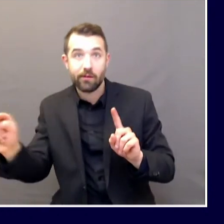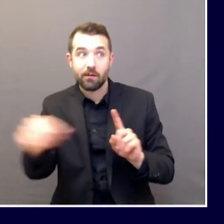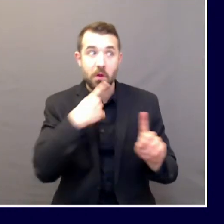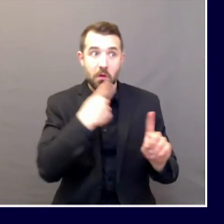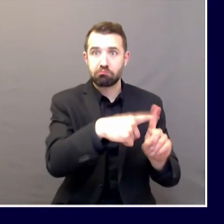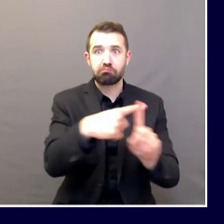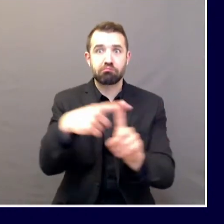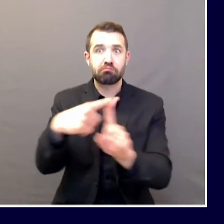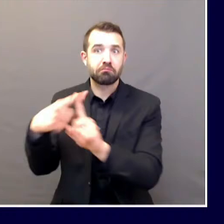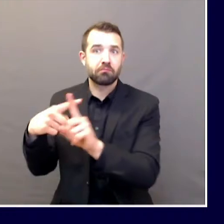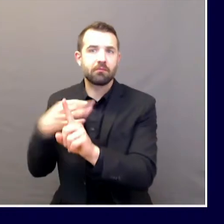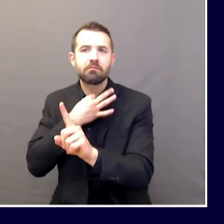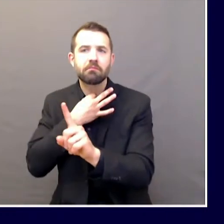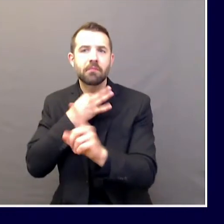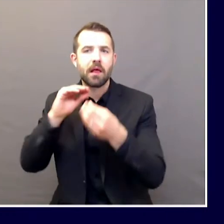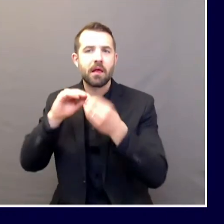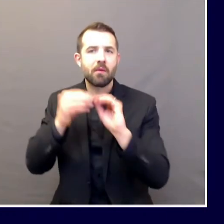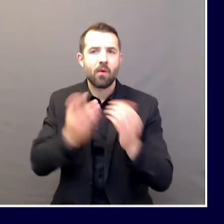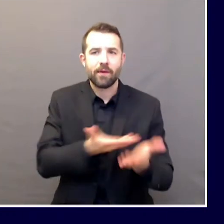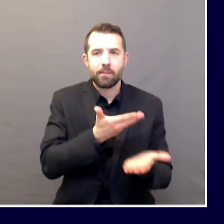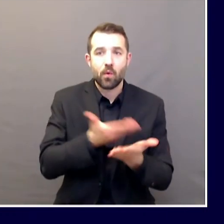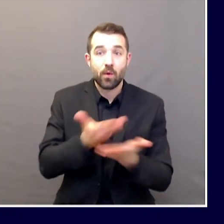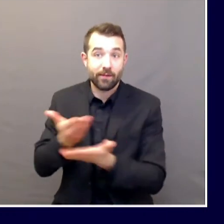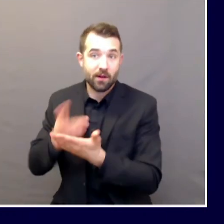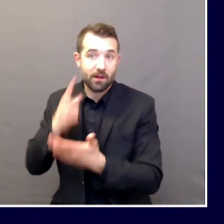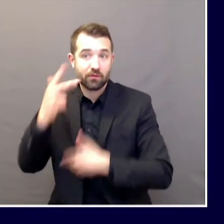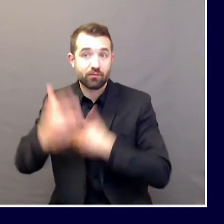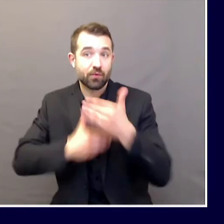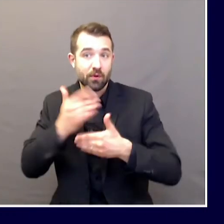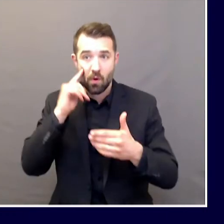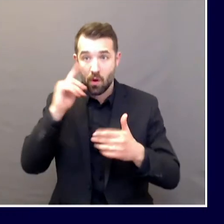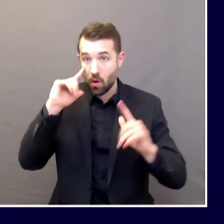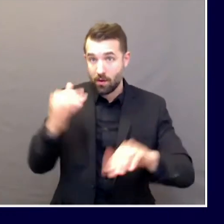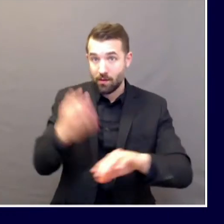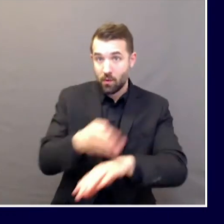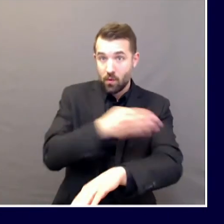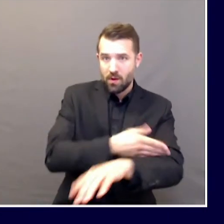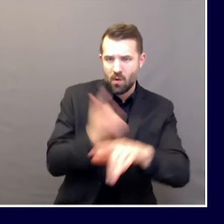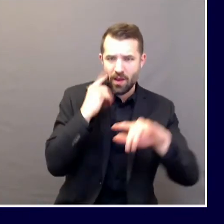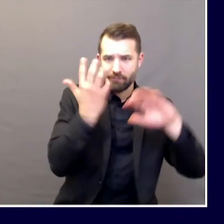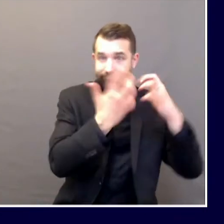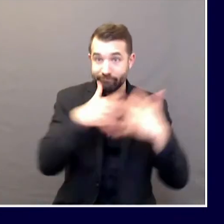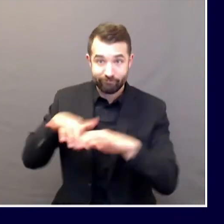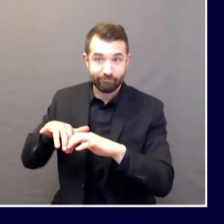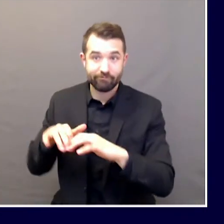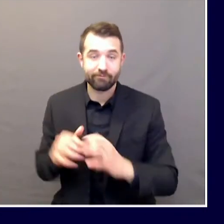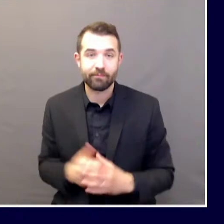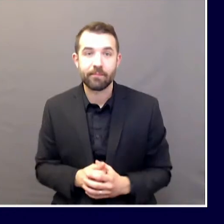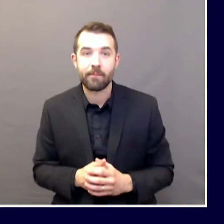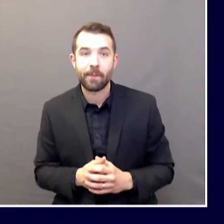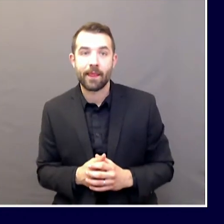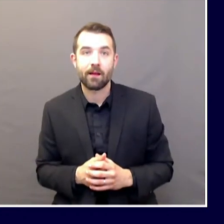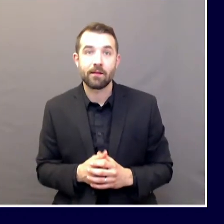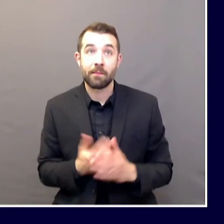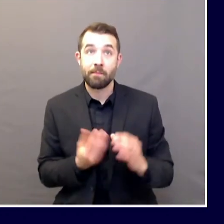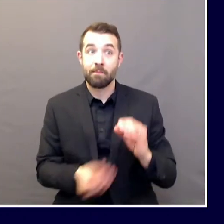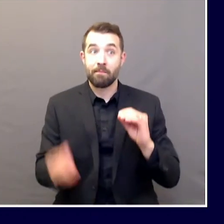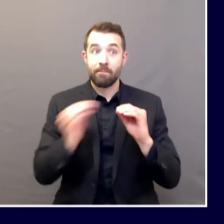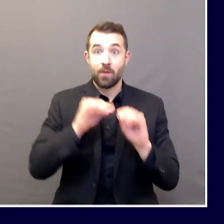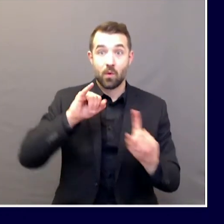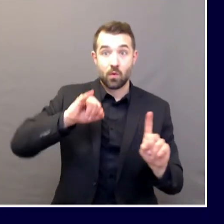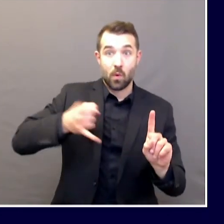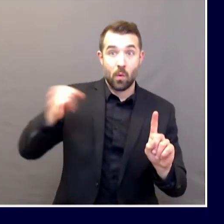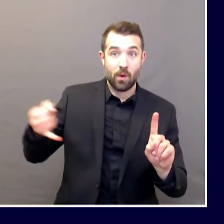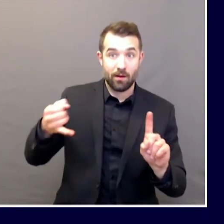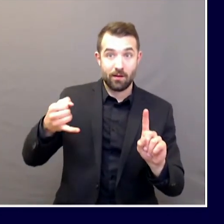In addition, as we hope to get more J&J vaccine in particular, that will be probably the rate limiting factor in how